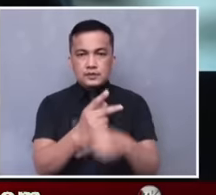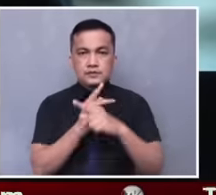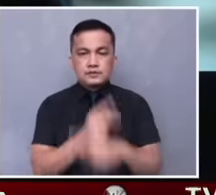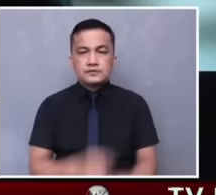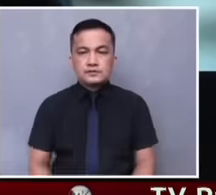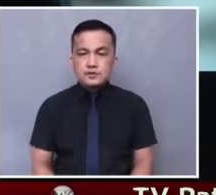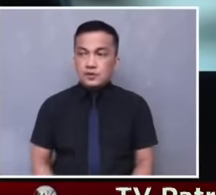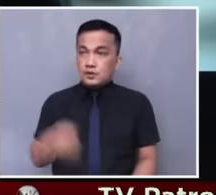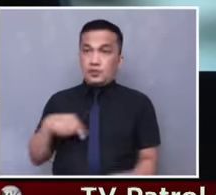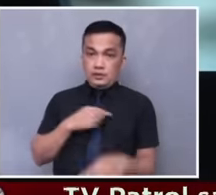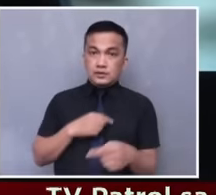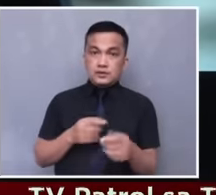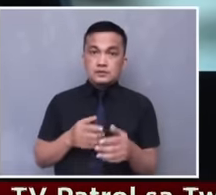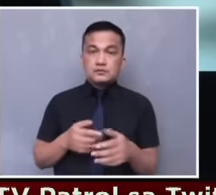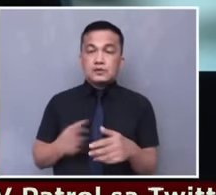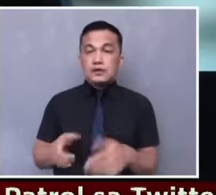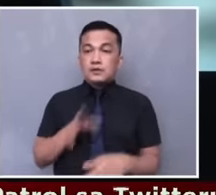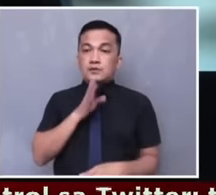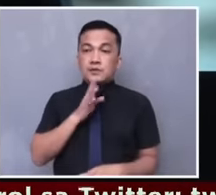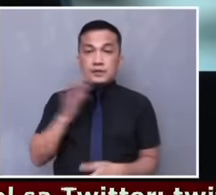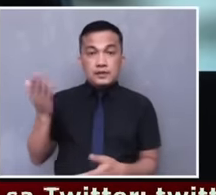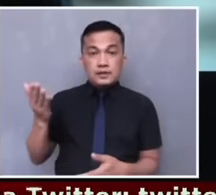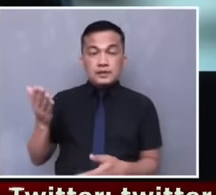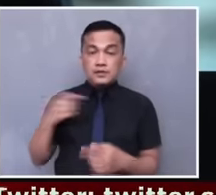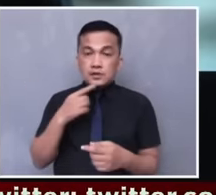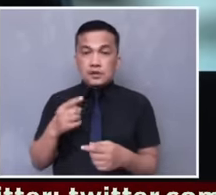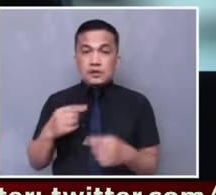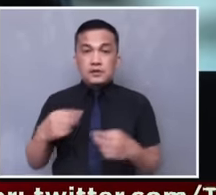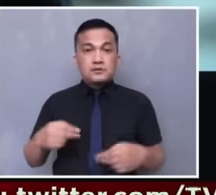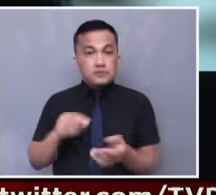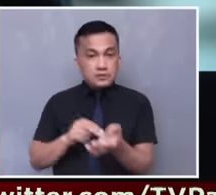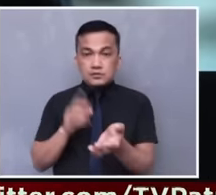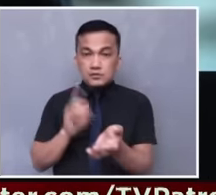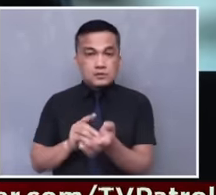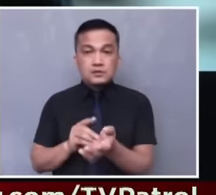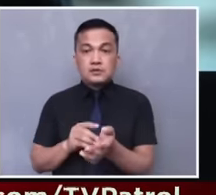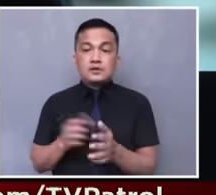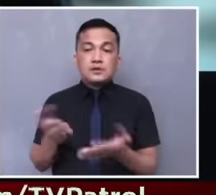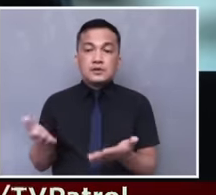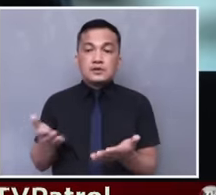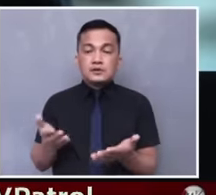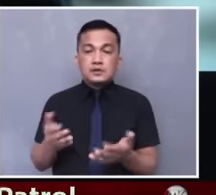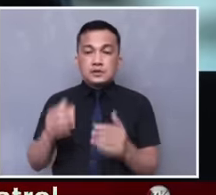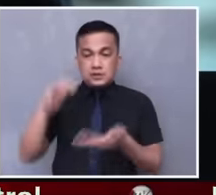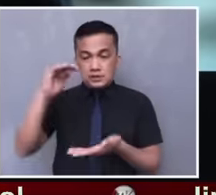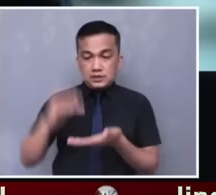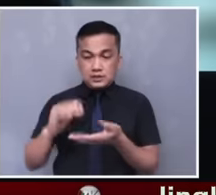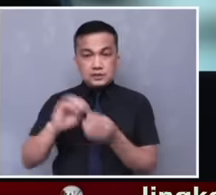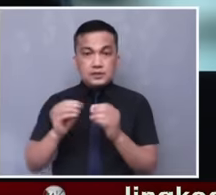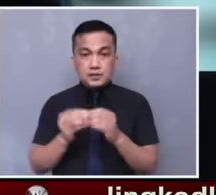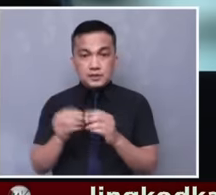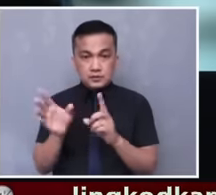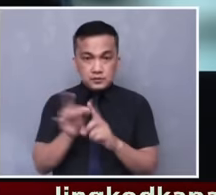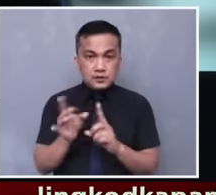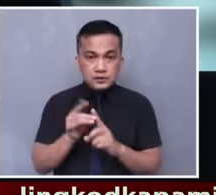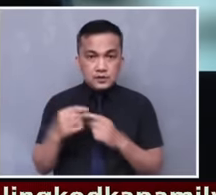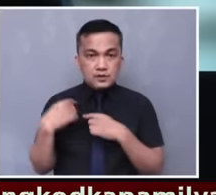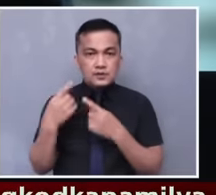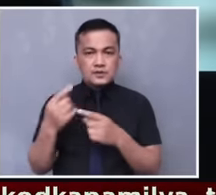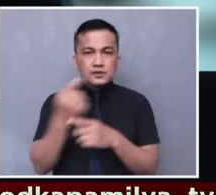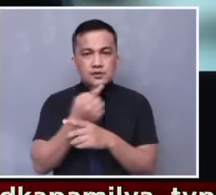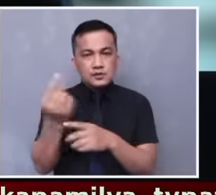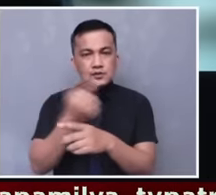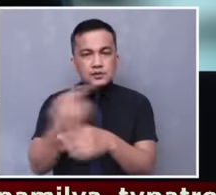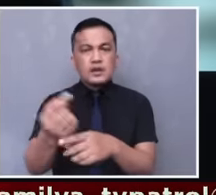are preparing for the healthcare workers, no? The decrease in the number of cases for the past weeks has more or